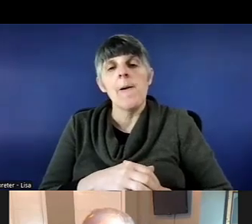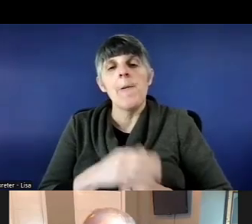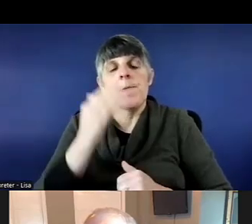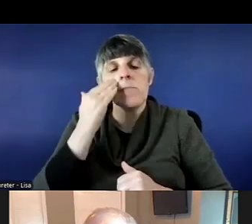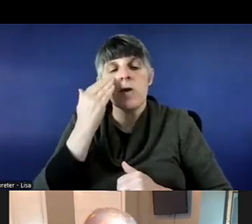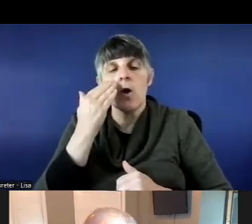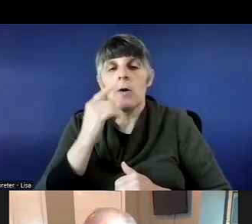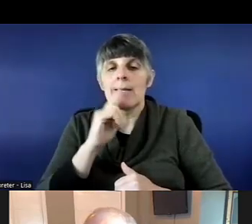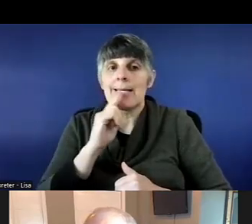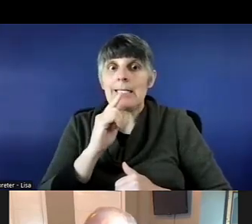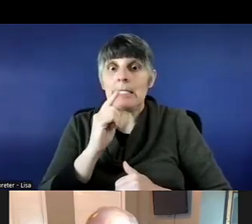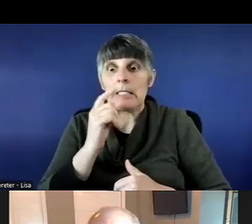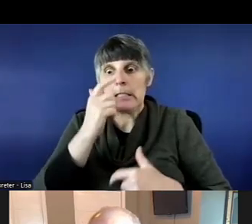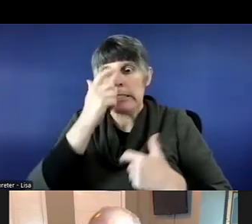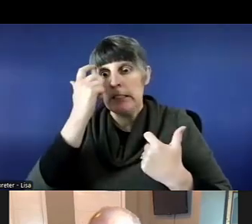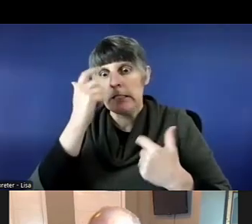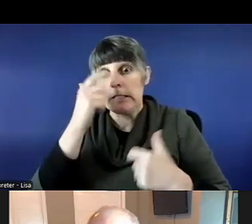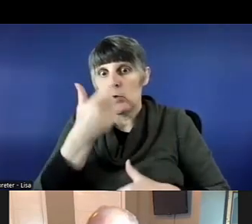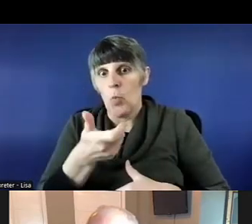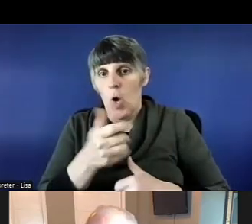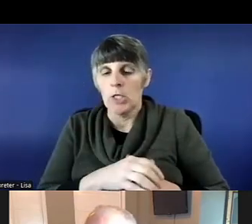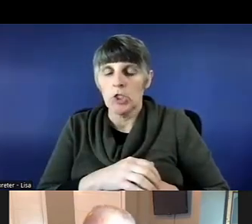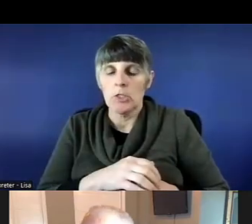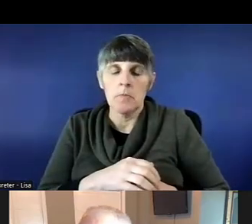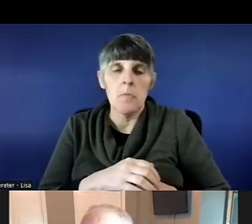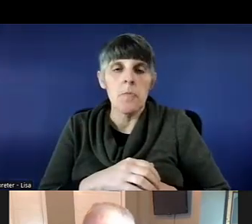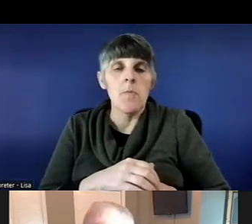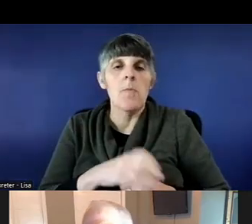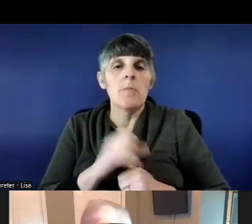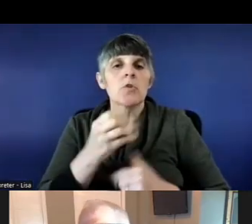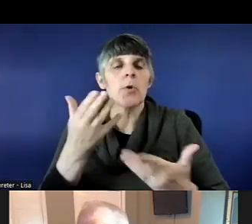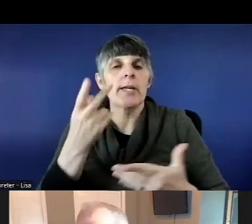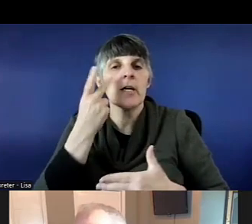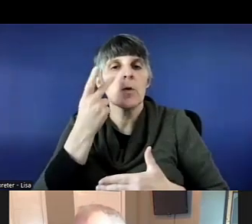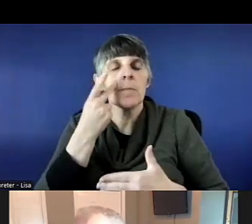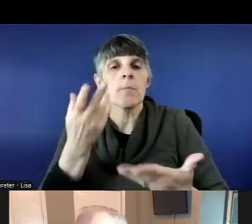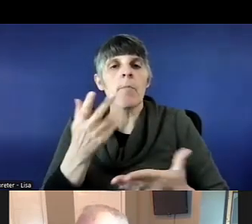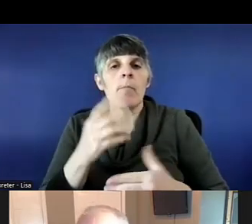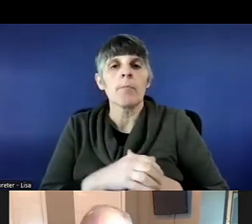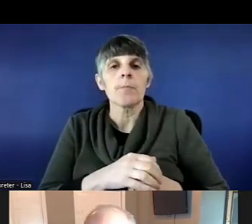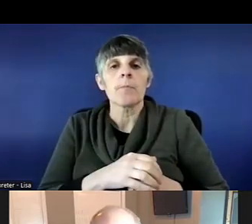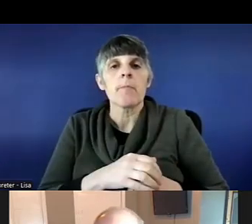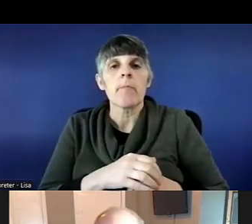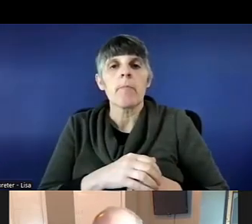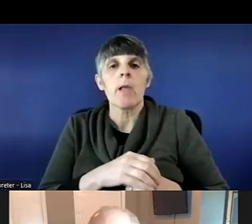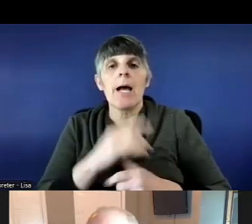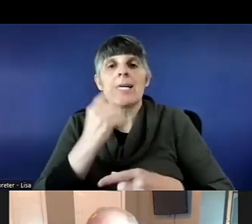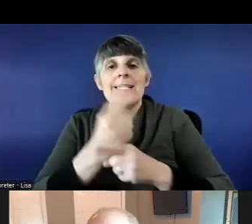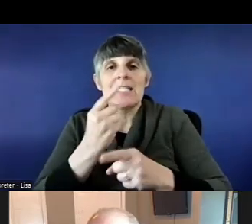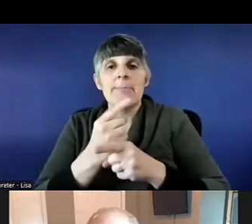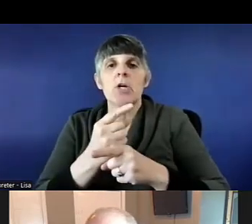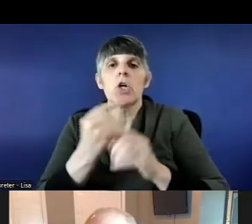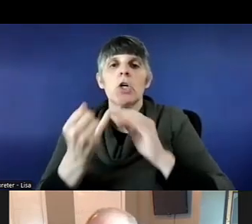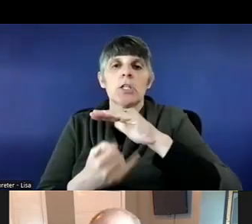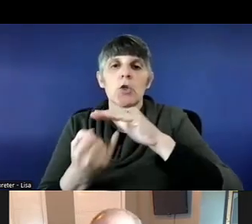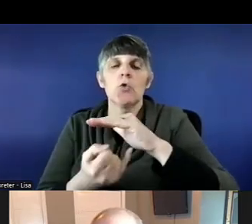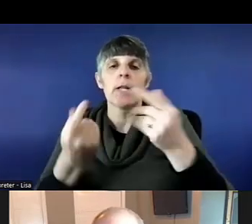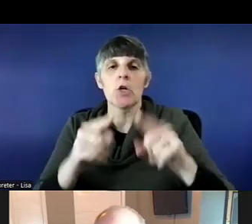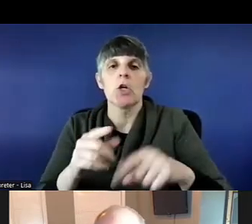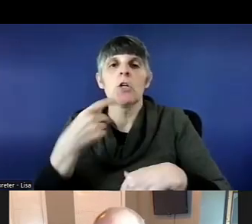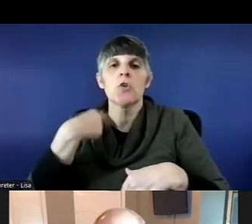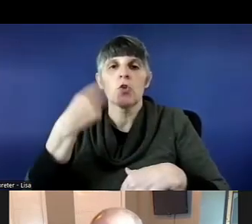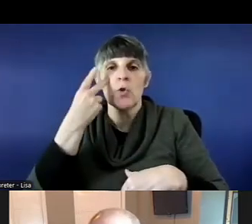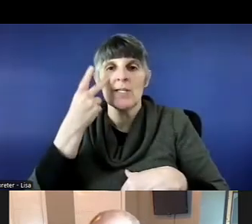It is a little troubling to watch. So here you're seeing how a typical seclusion occurs. And so you're